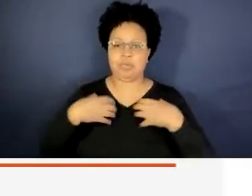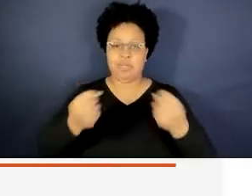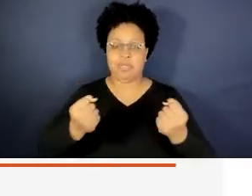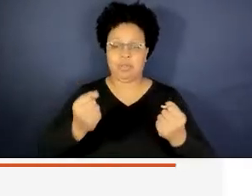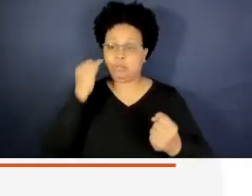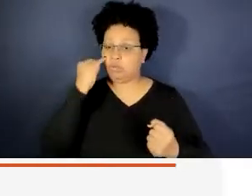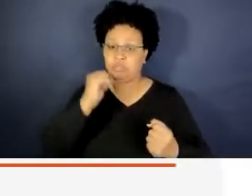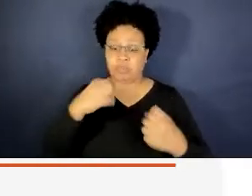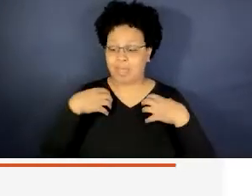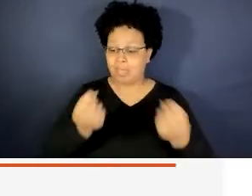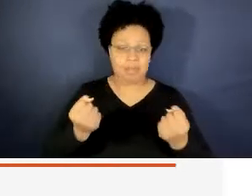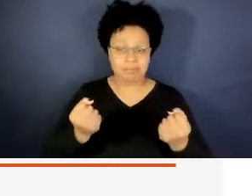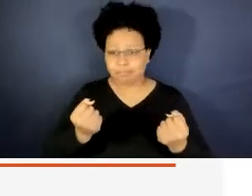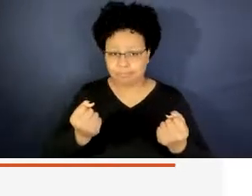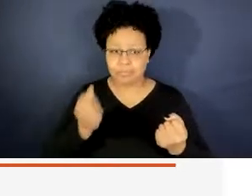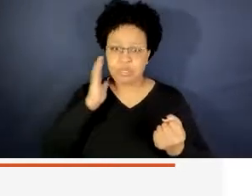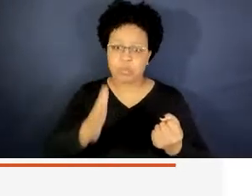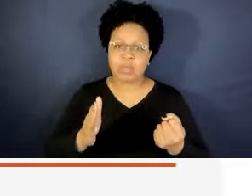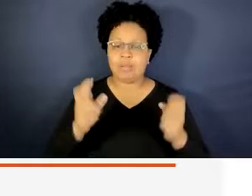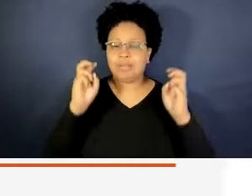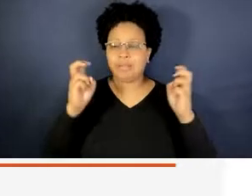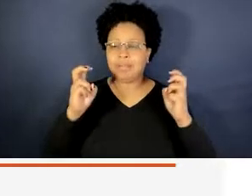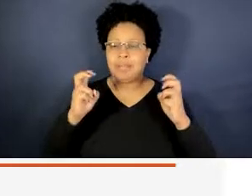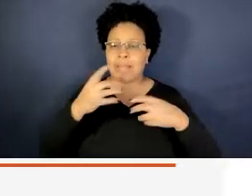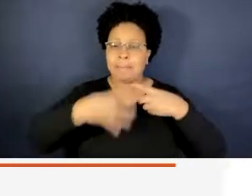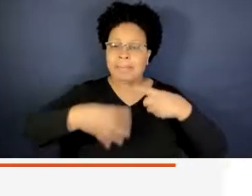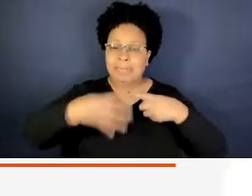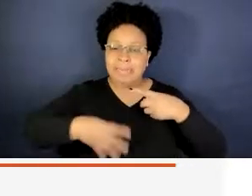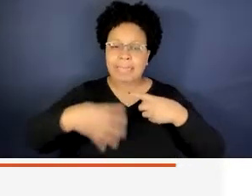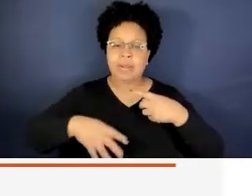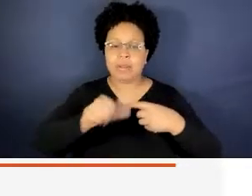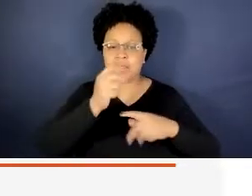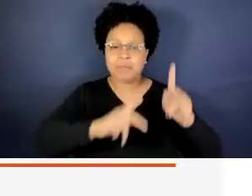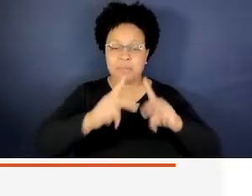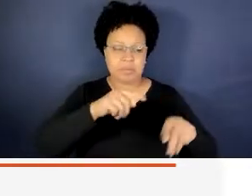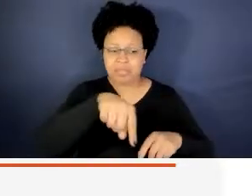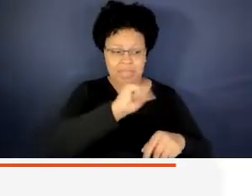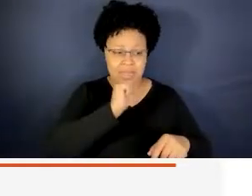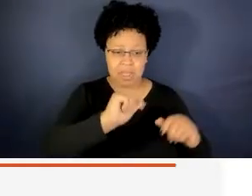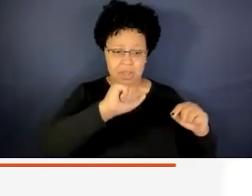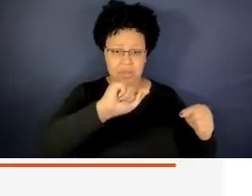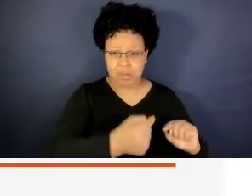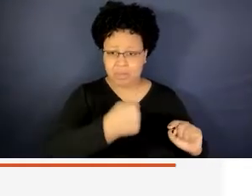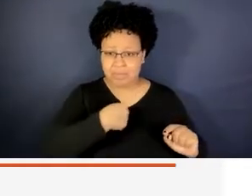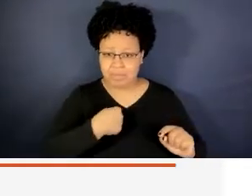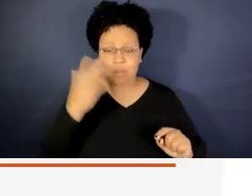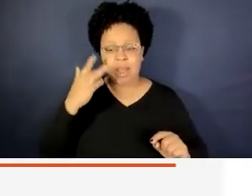our trauma, we will end up bleeding on people that didn't cut us, because hurting people hurt